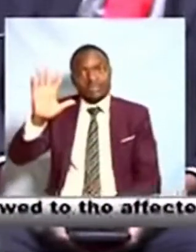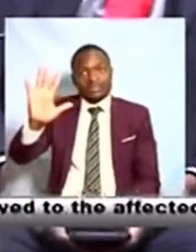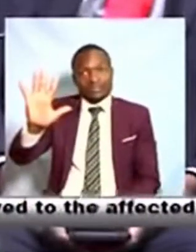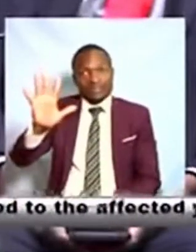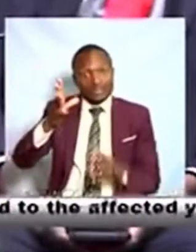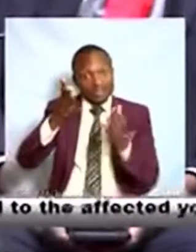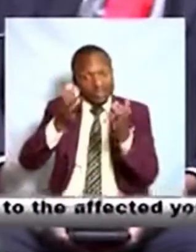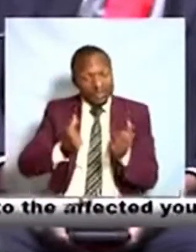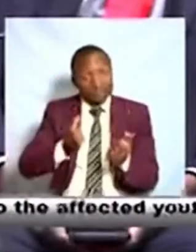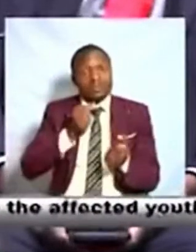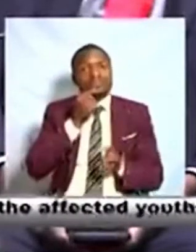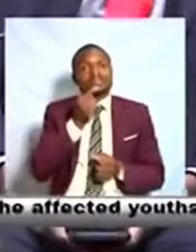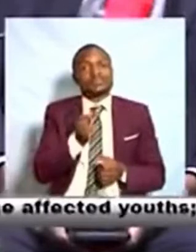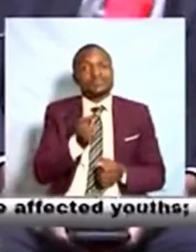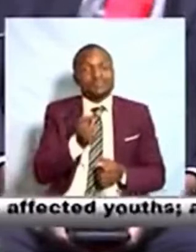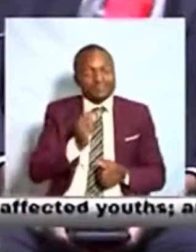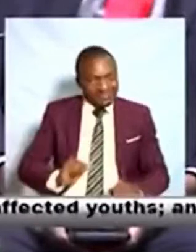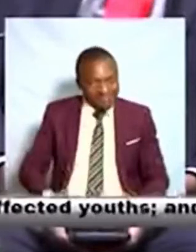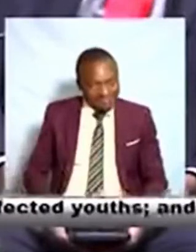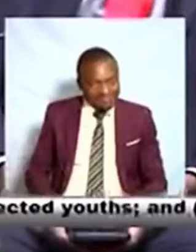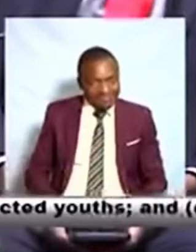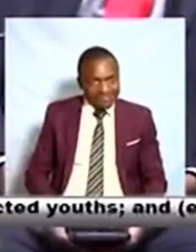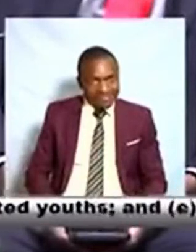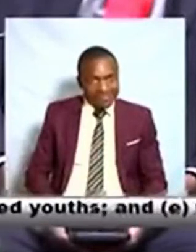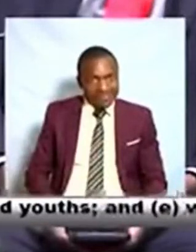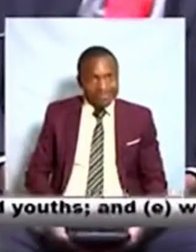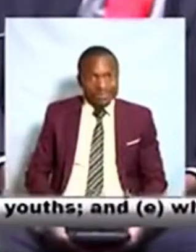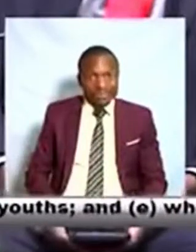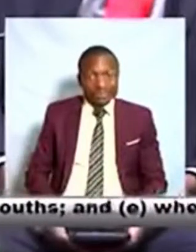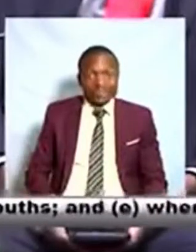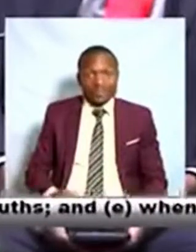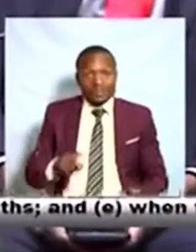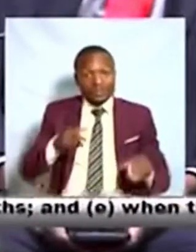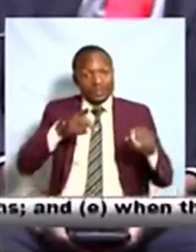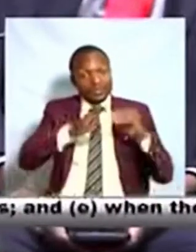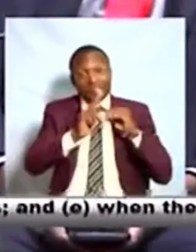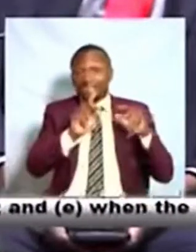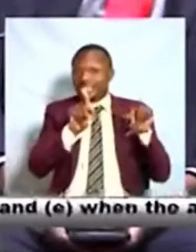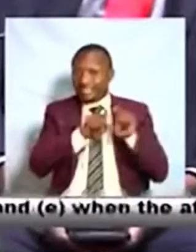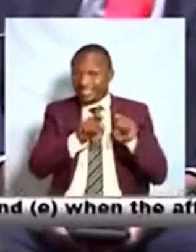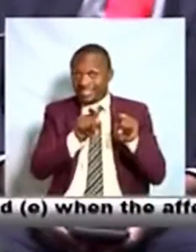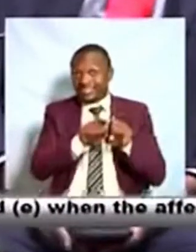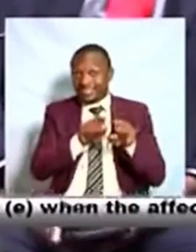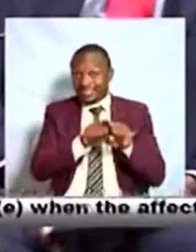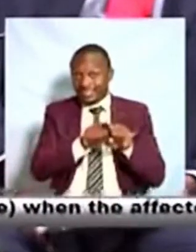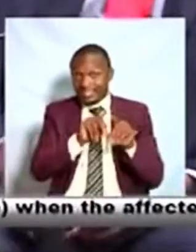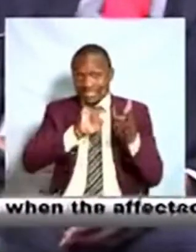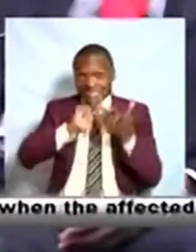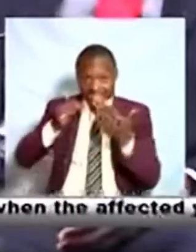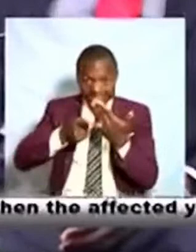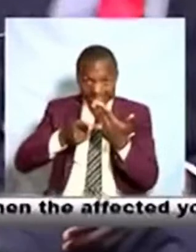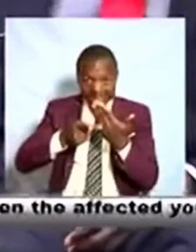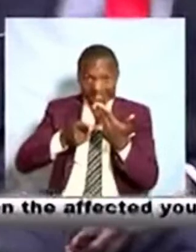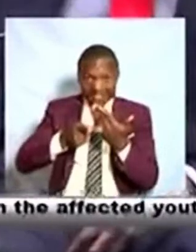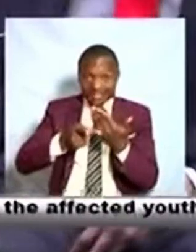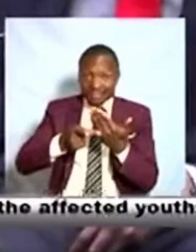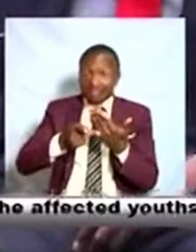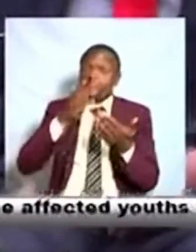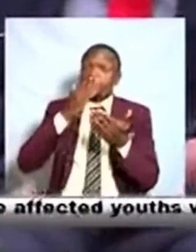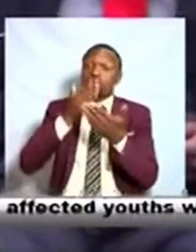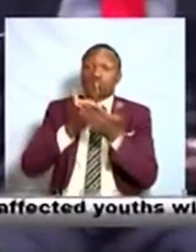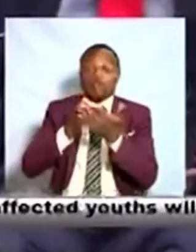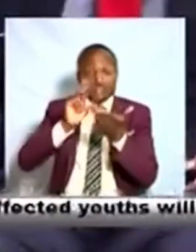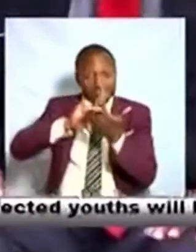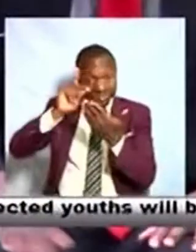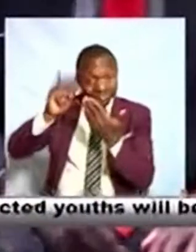And I want also to state that we had launched this same program. As you've just rightly put it, it's a very good